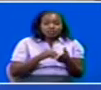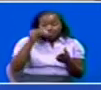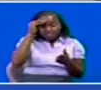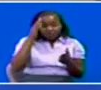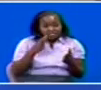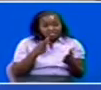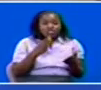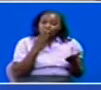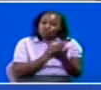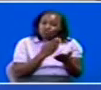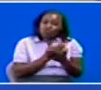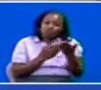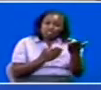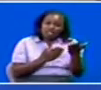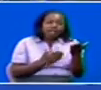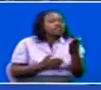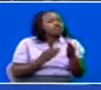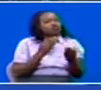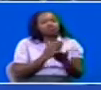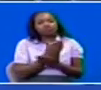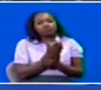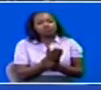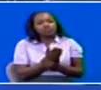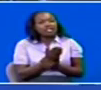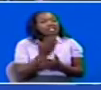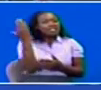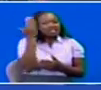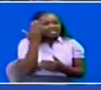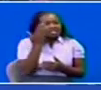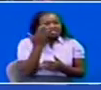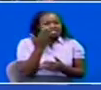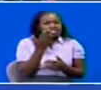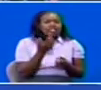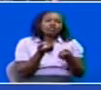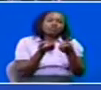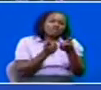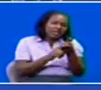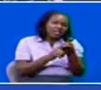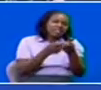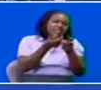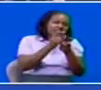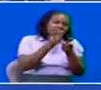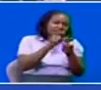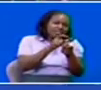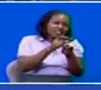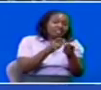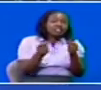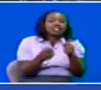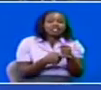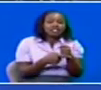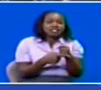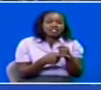cha wakufunzi wao ni cha haki. The lecturers are supposed to be under their salaries. Hata ikiwezekana those